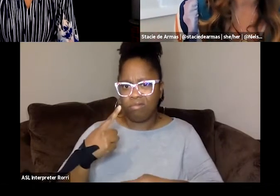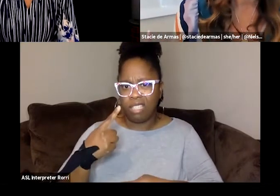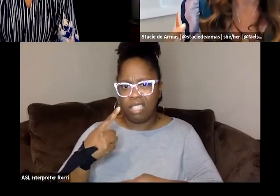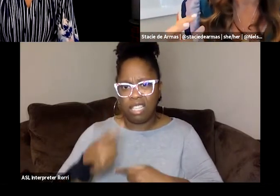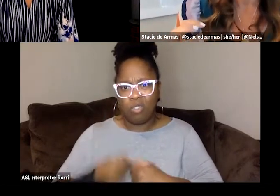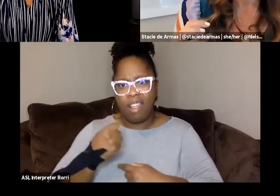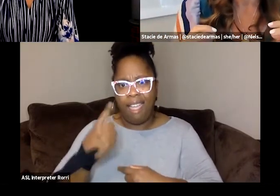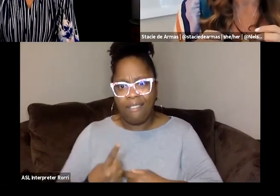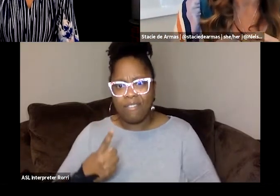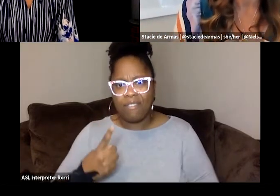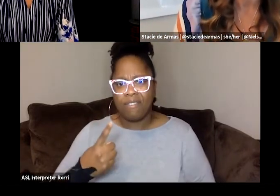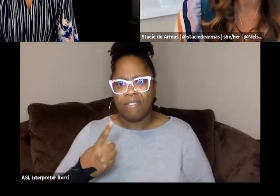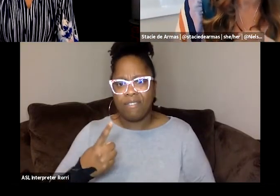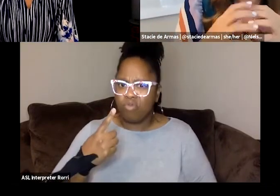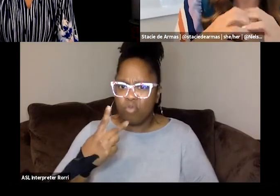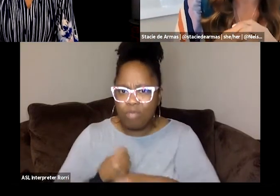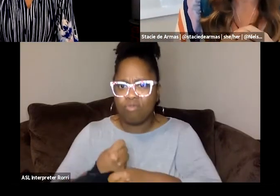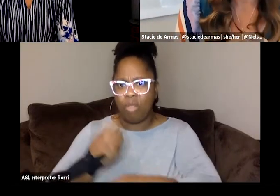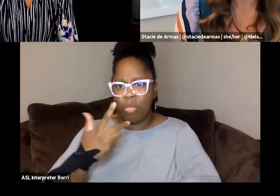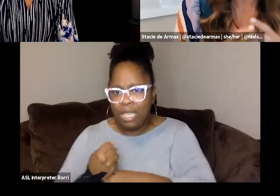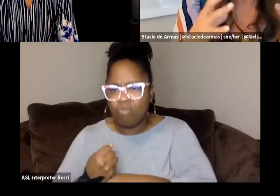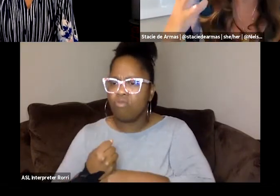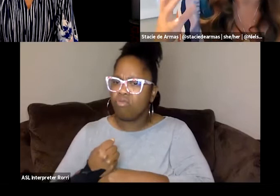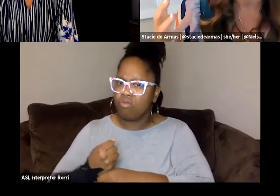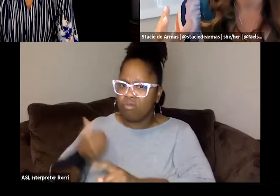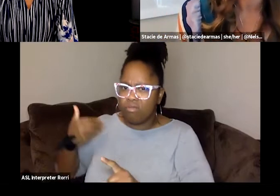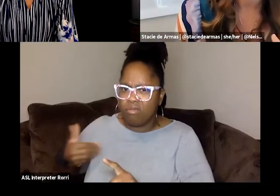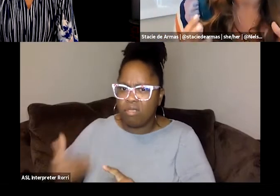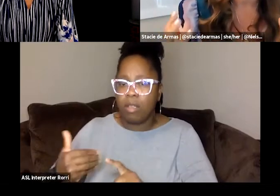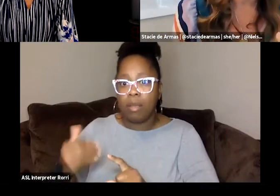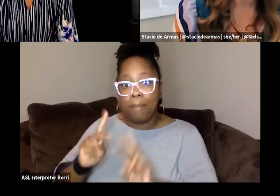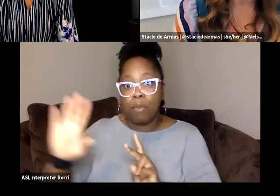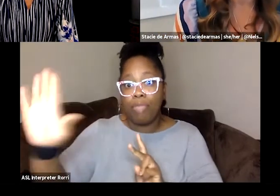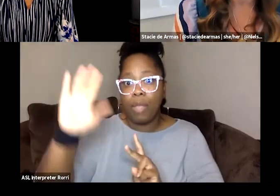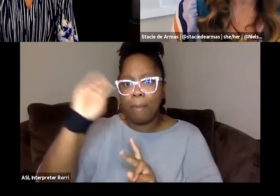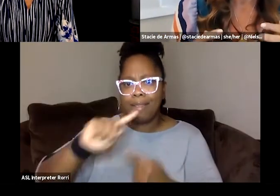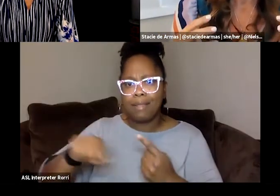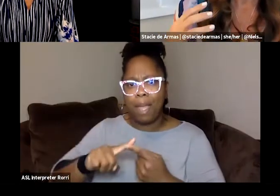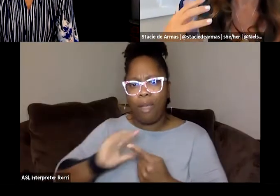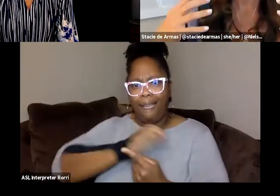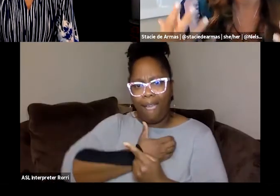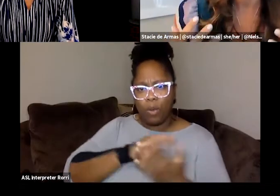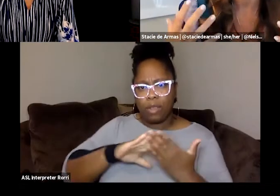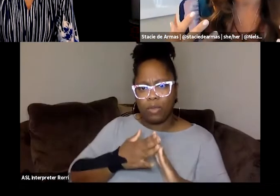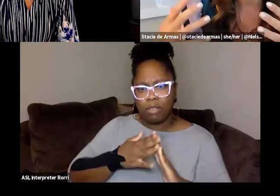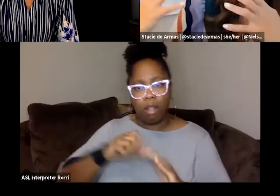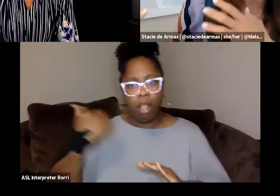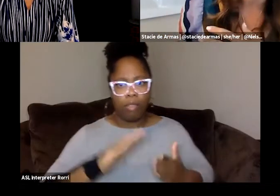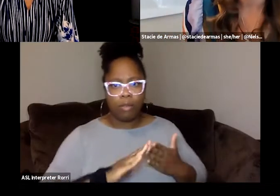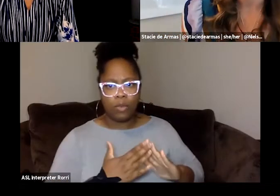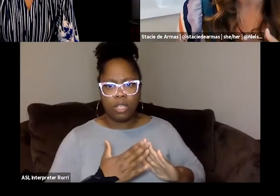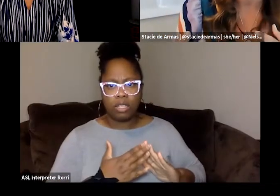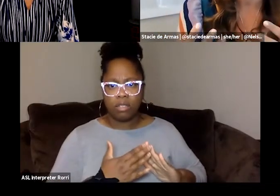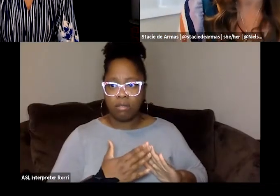years, and how the opinions around our community and other communities, we're not giving the